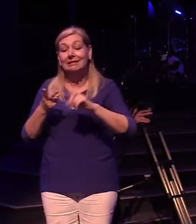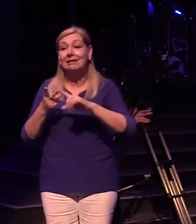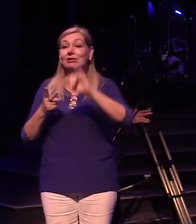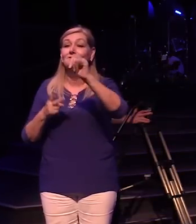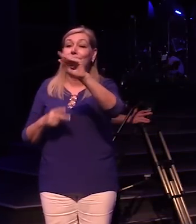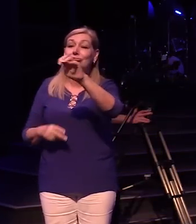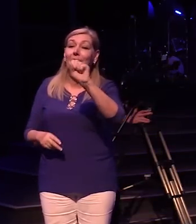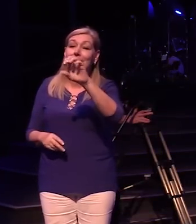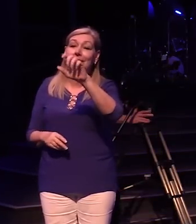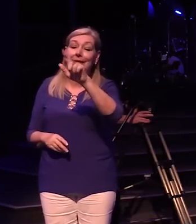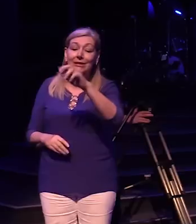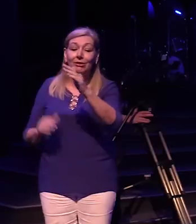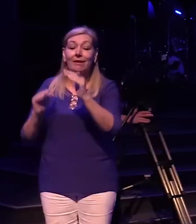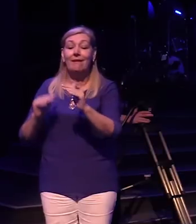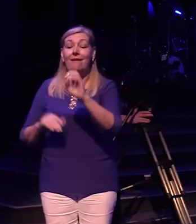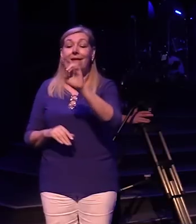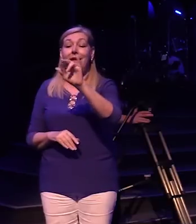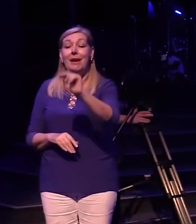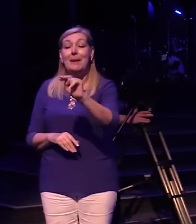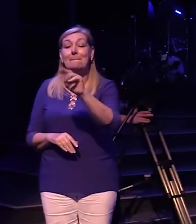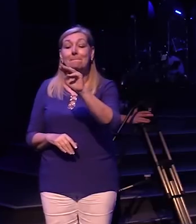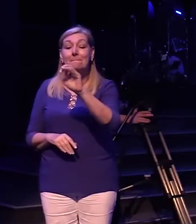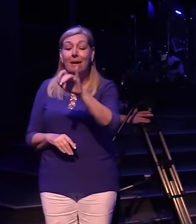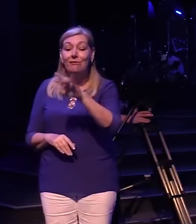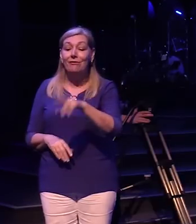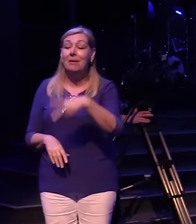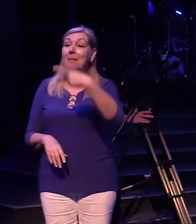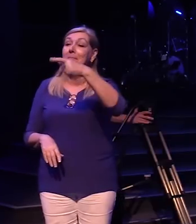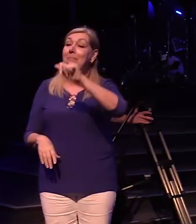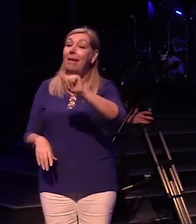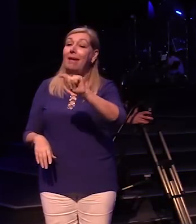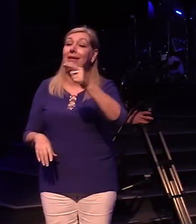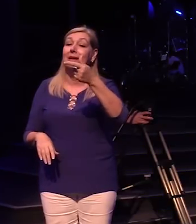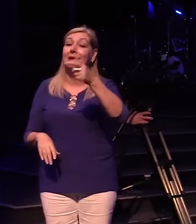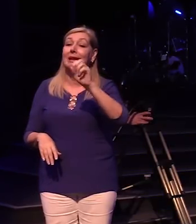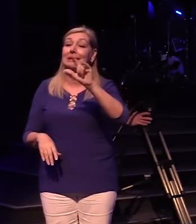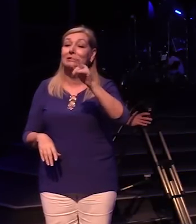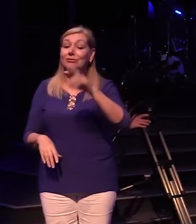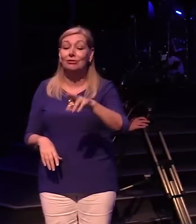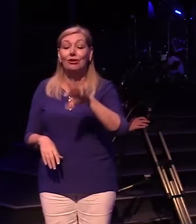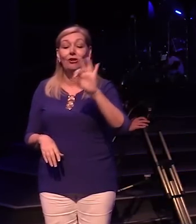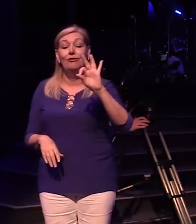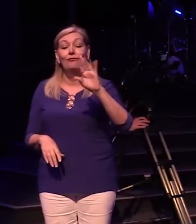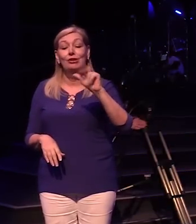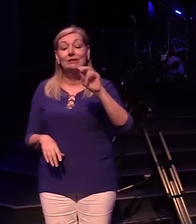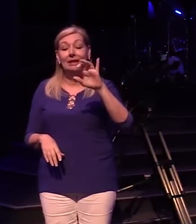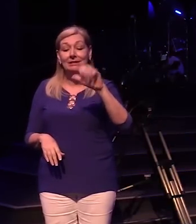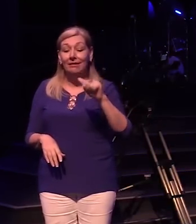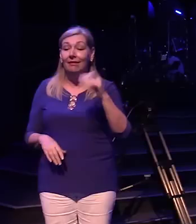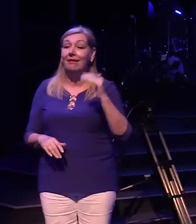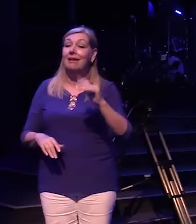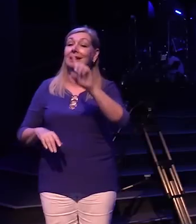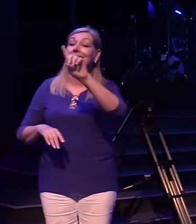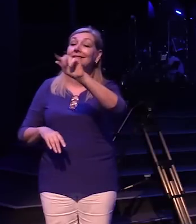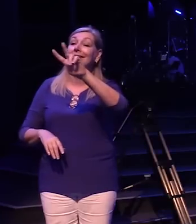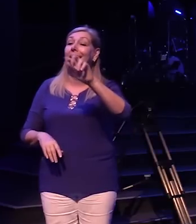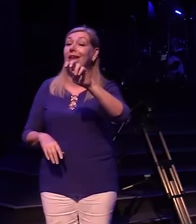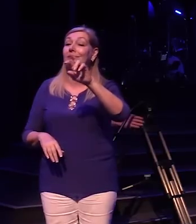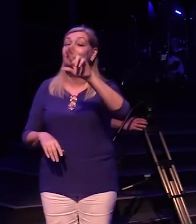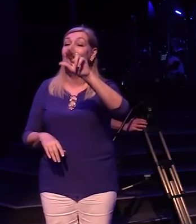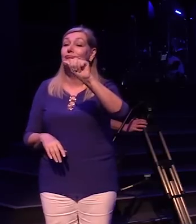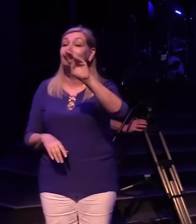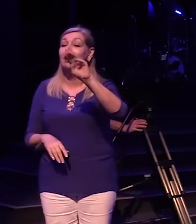James Clear, Aaron Meyer, Ryan Leek, Pat Gelsinger, Francesca Gino, Dave Ramsey, Anita